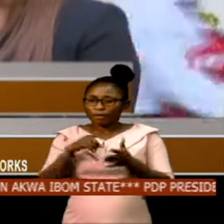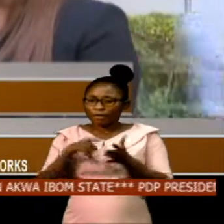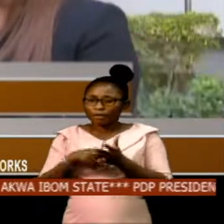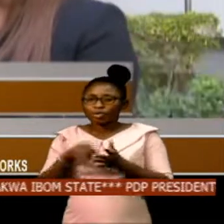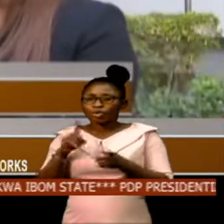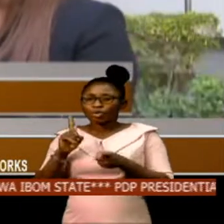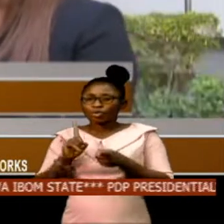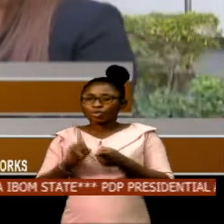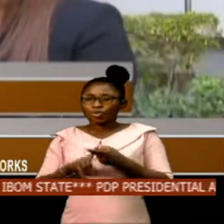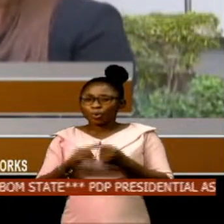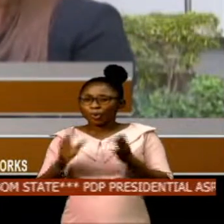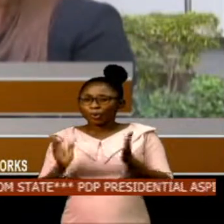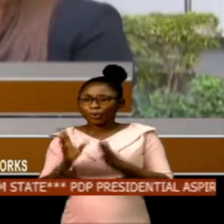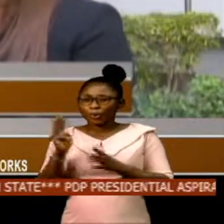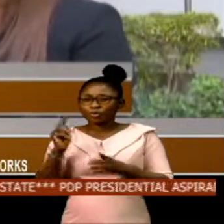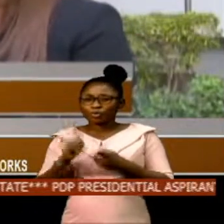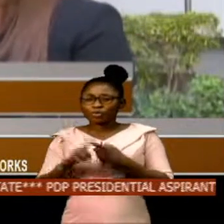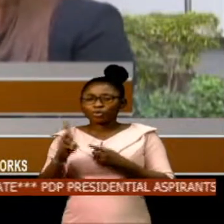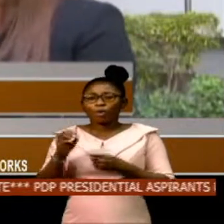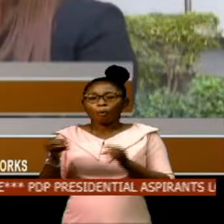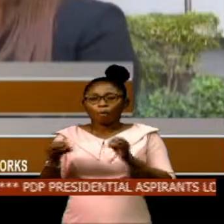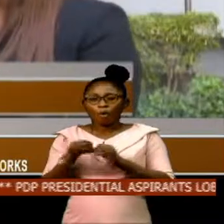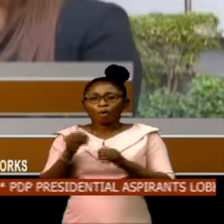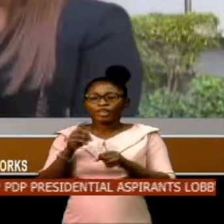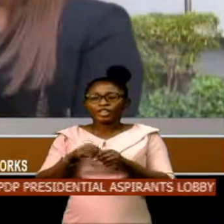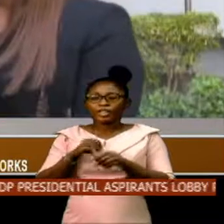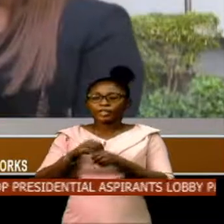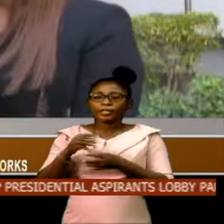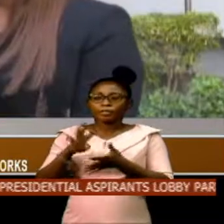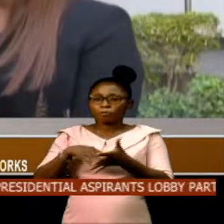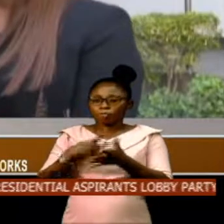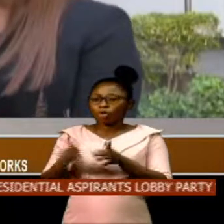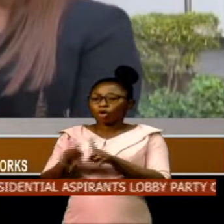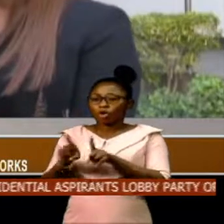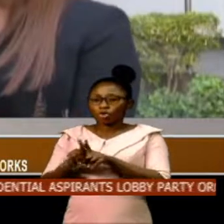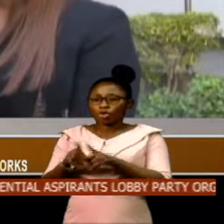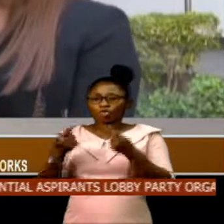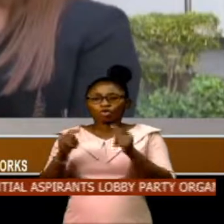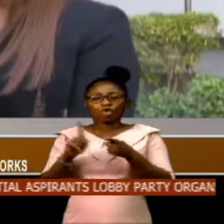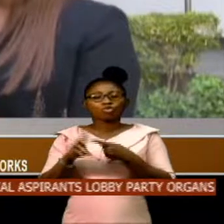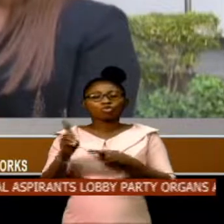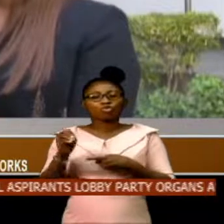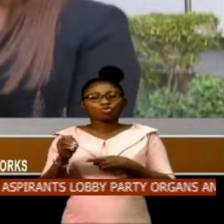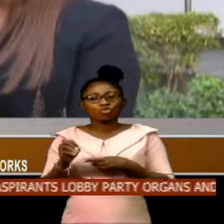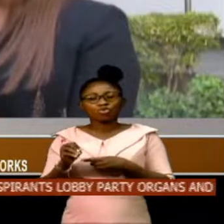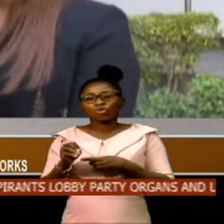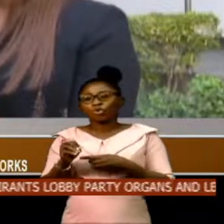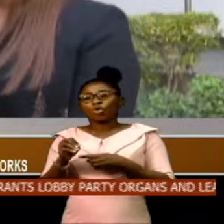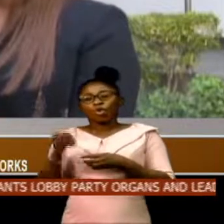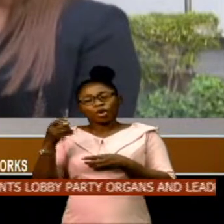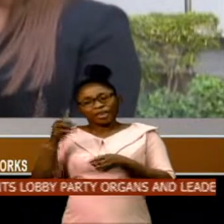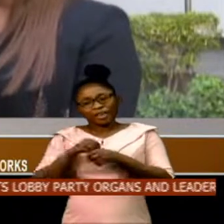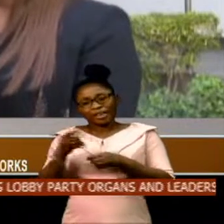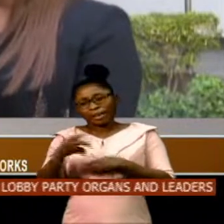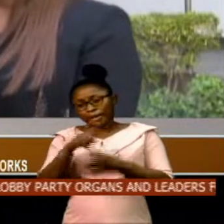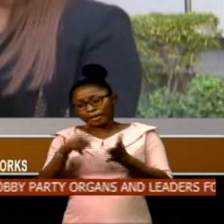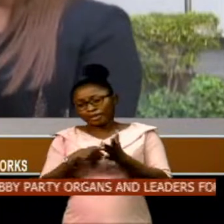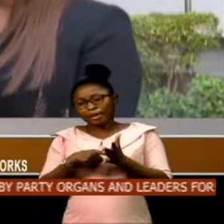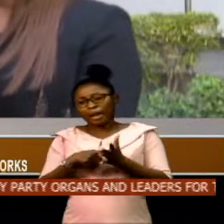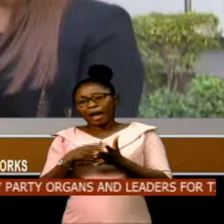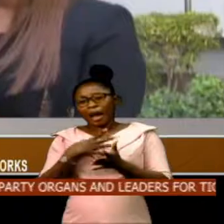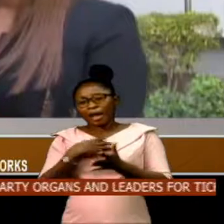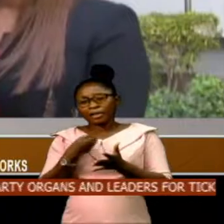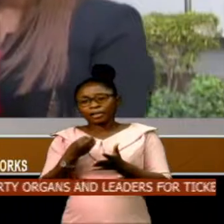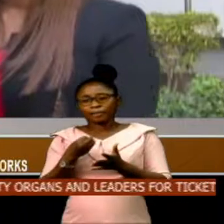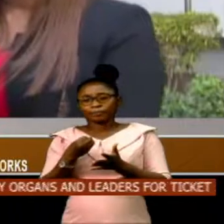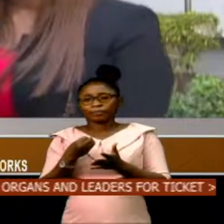the reforestation and afforestation initiative, but also try to improve the biodiversity and at